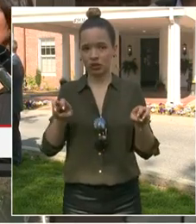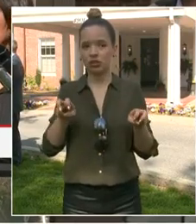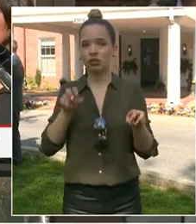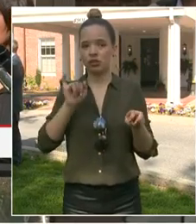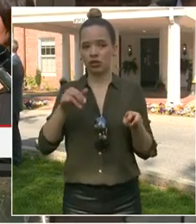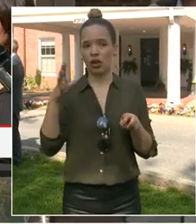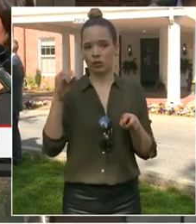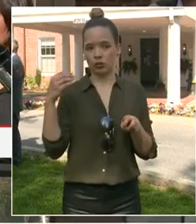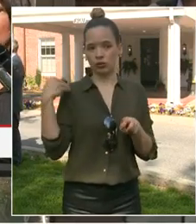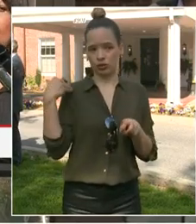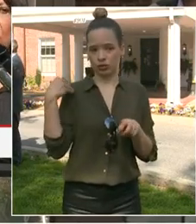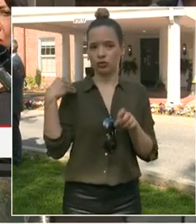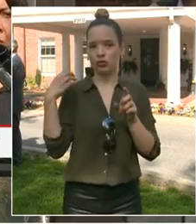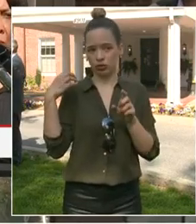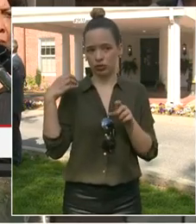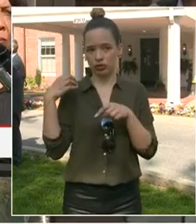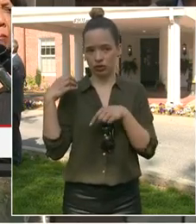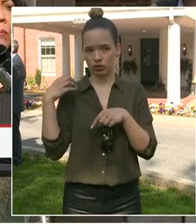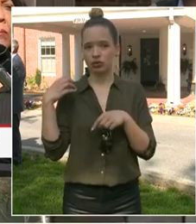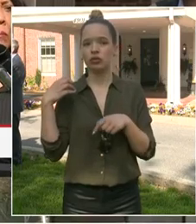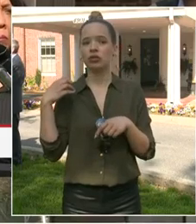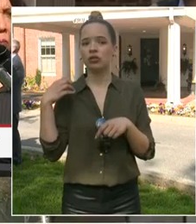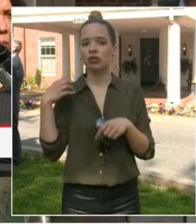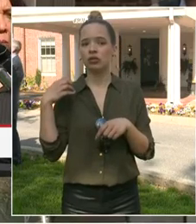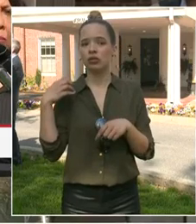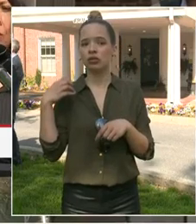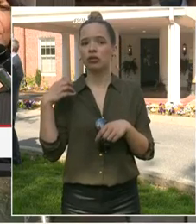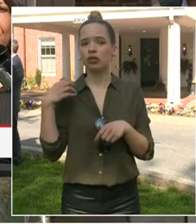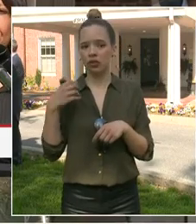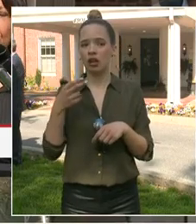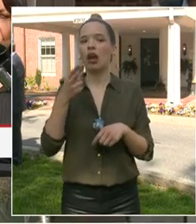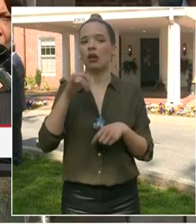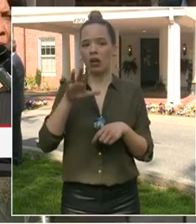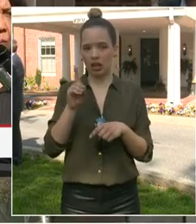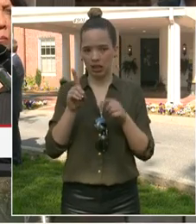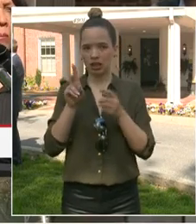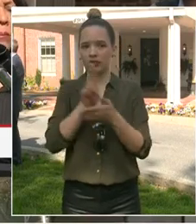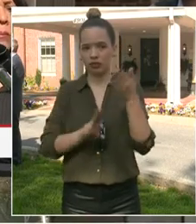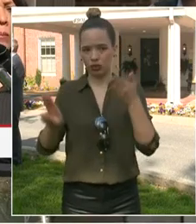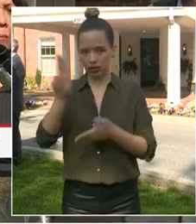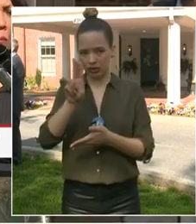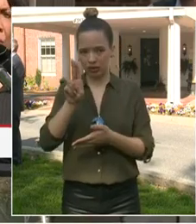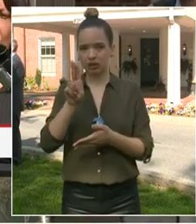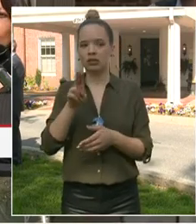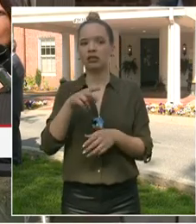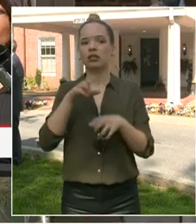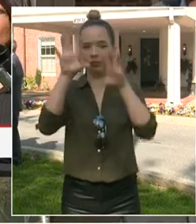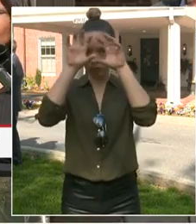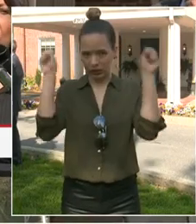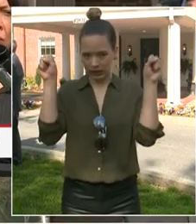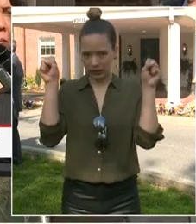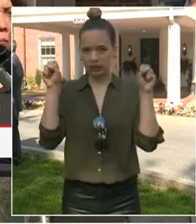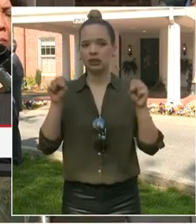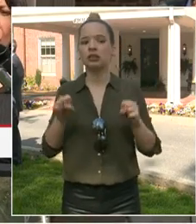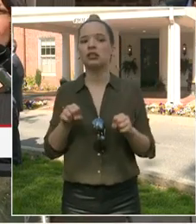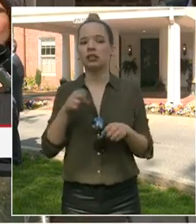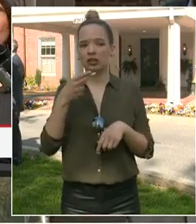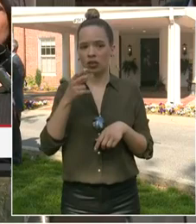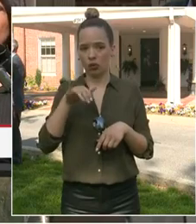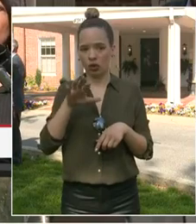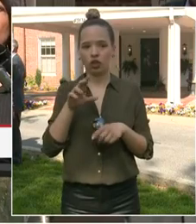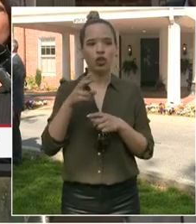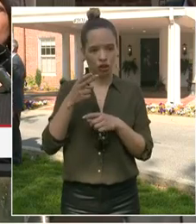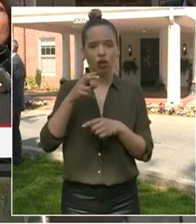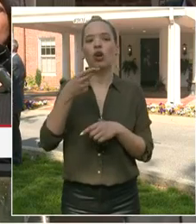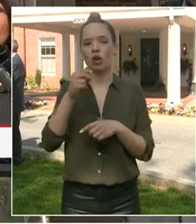Howard University, and Dr. Wayne Frederick, the president of Howard University. I also want to, did I